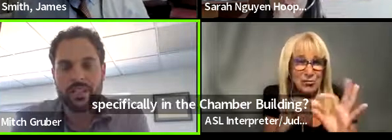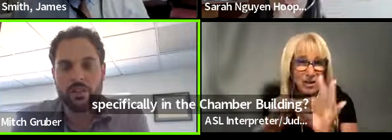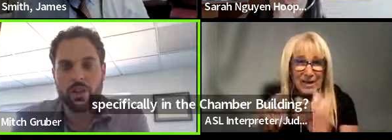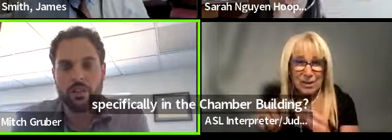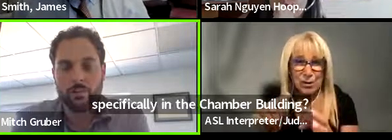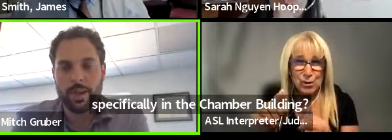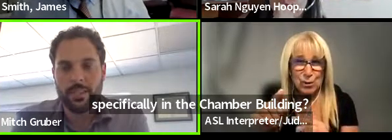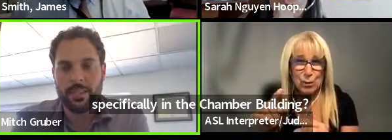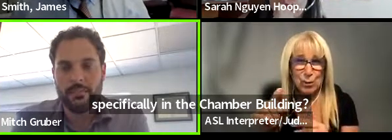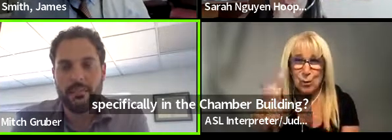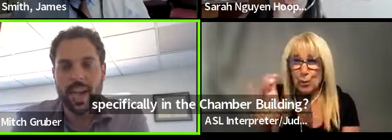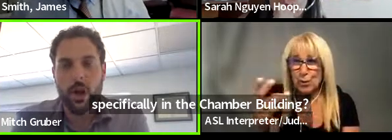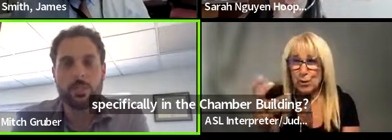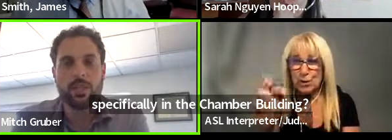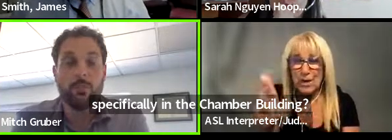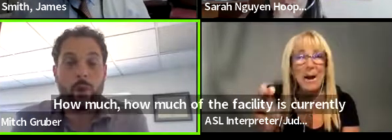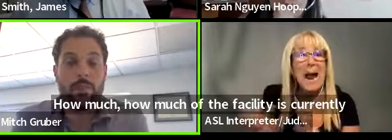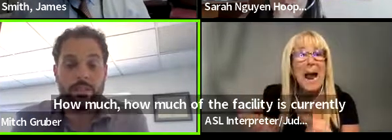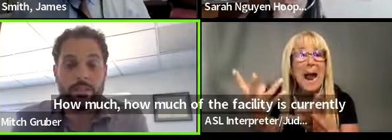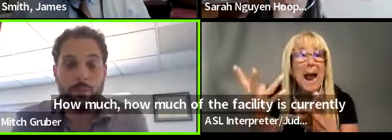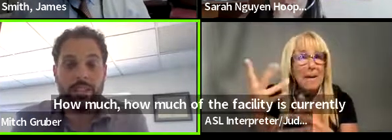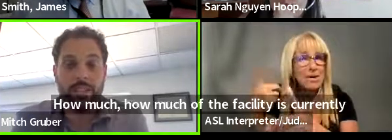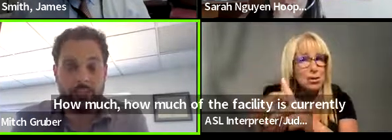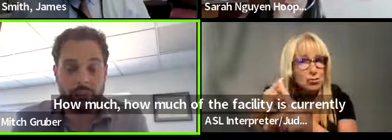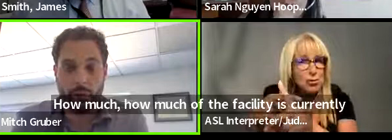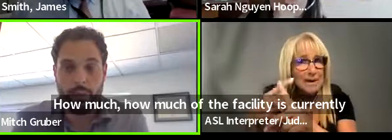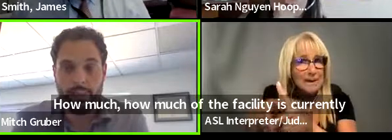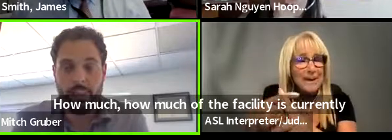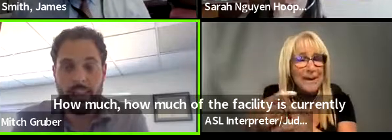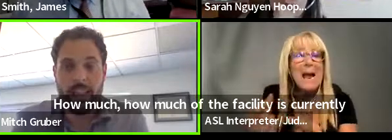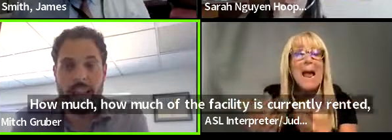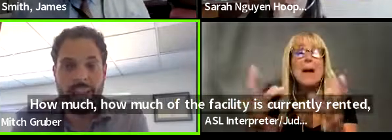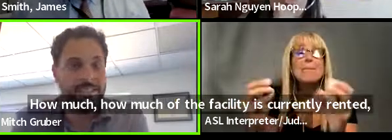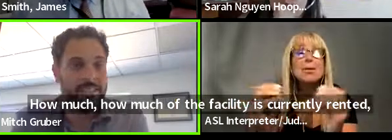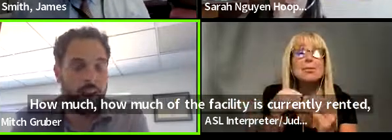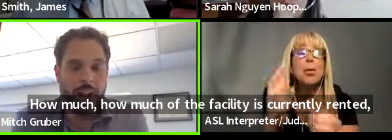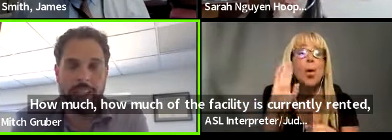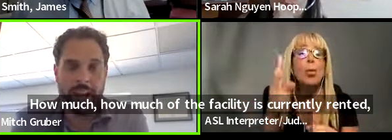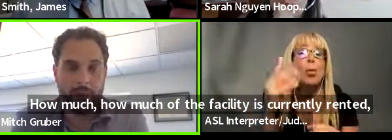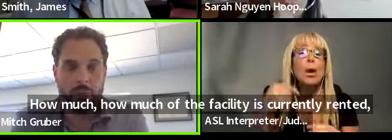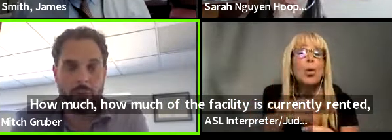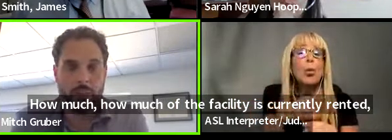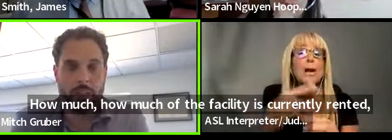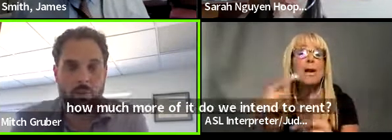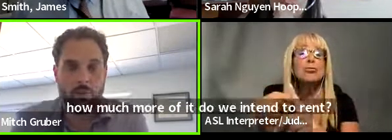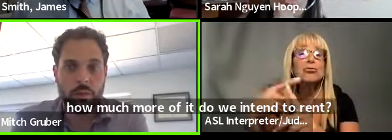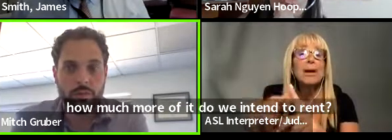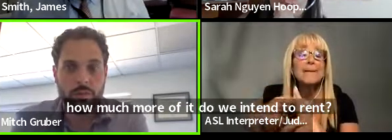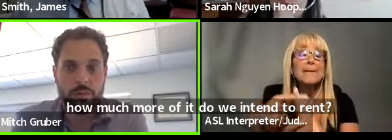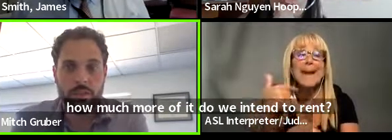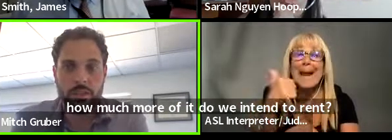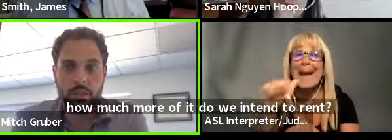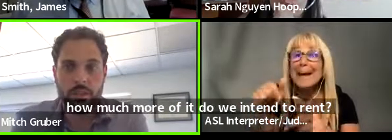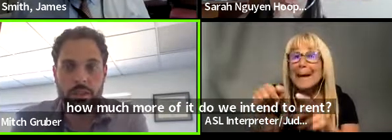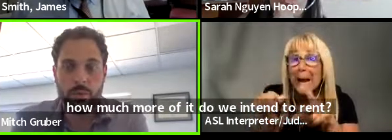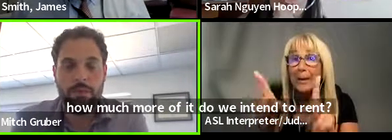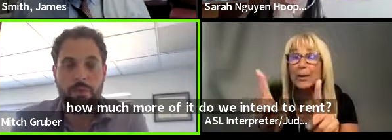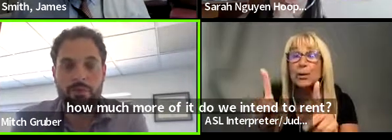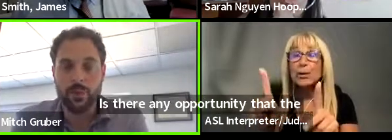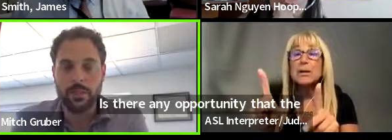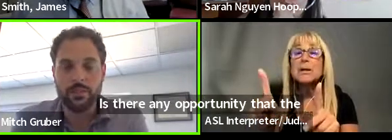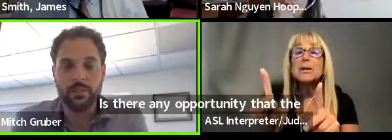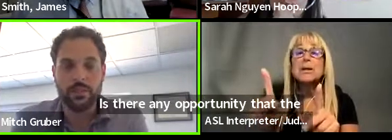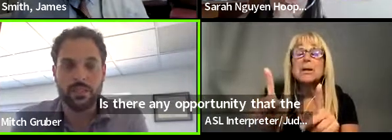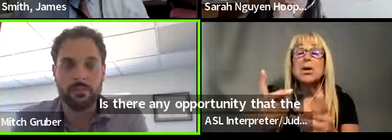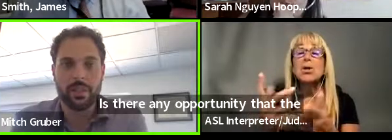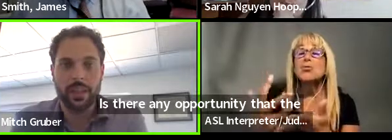much of the facility is currently rented? How much more of it do we intend to rent? is there any opportunity that the revenue